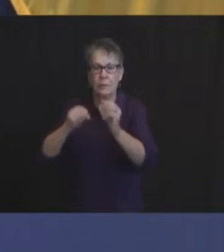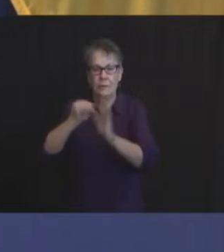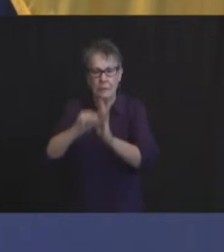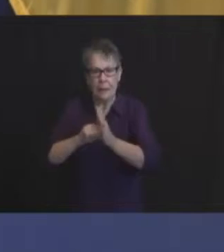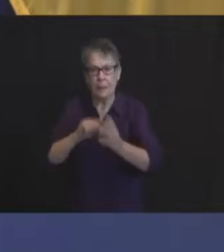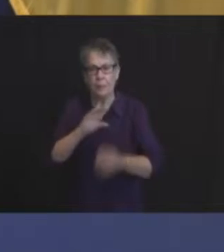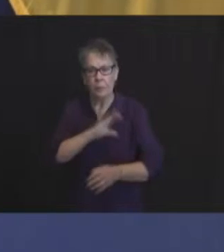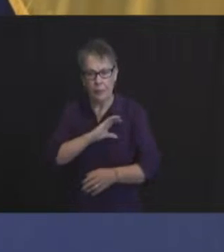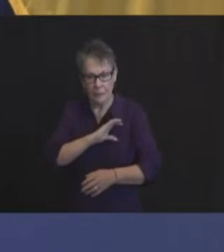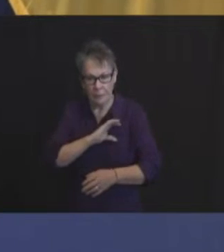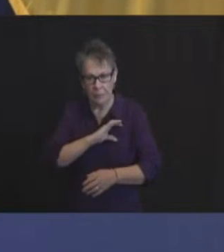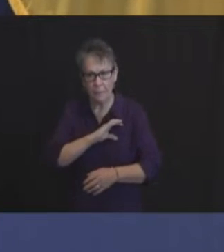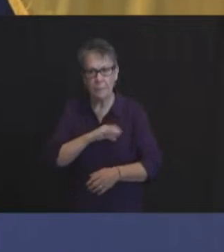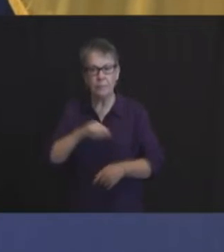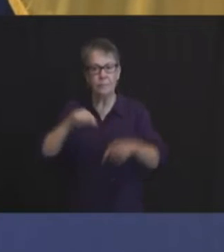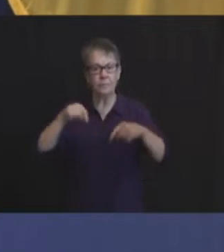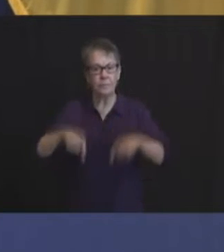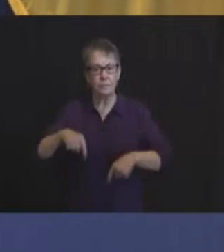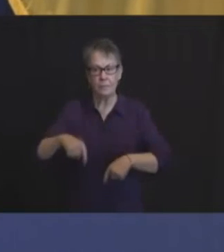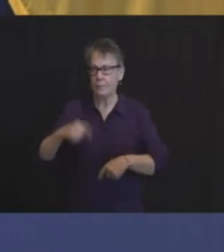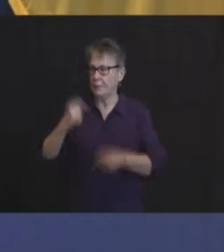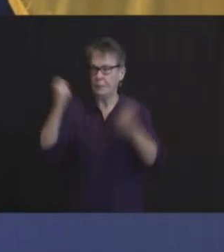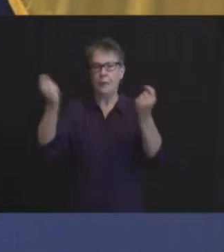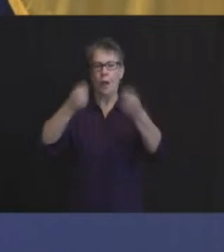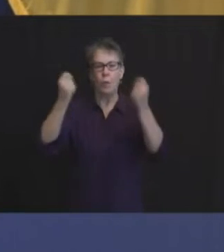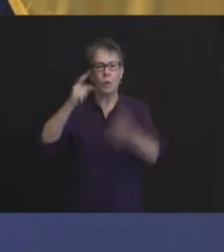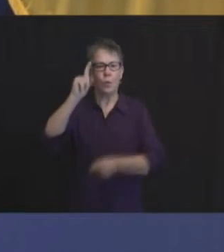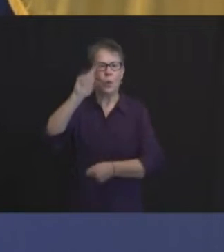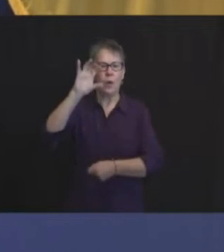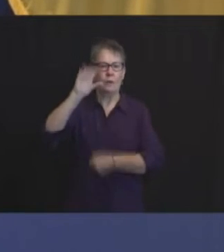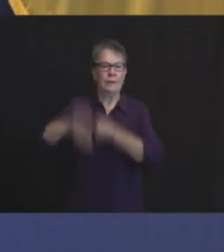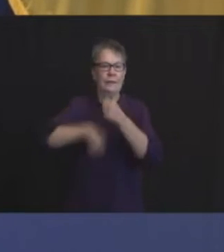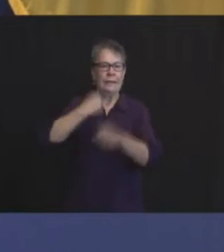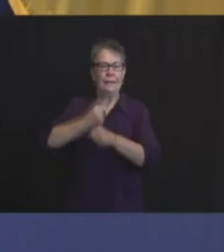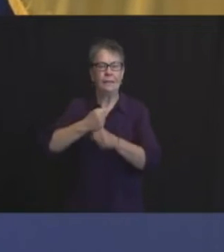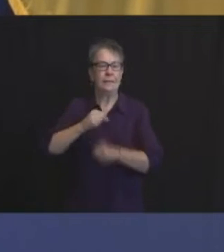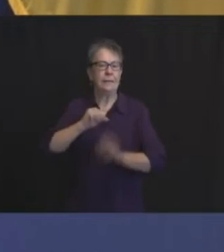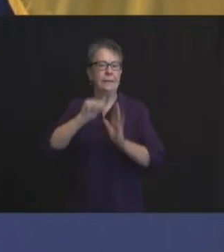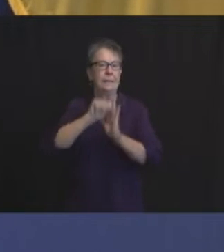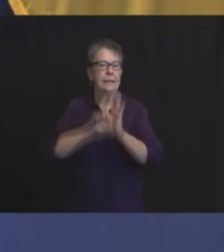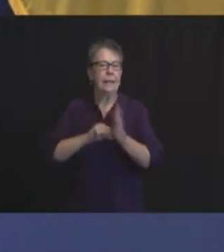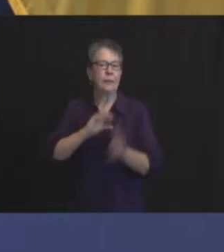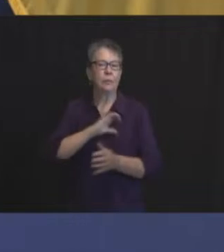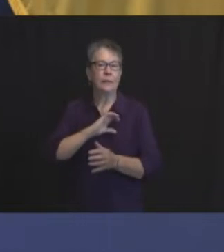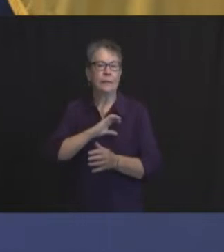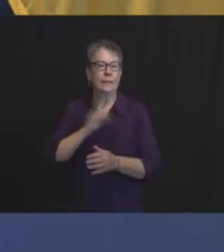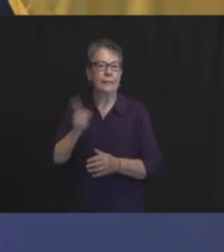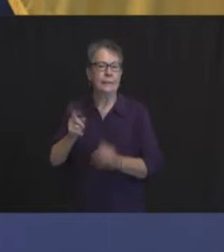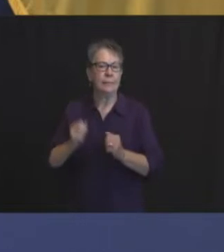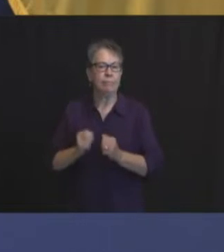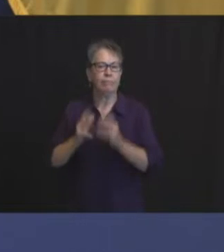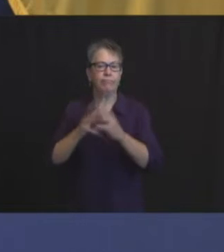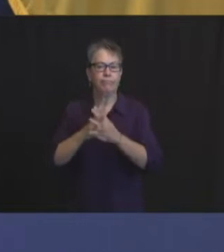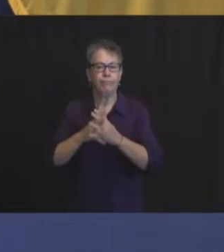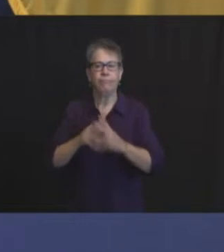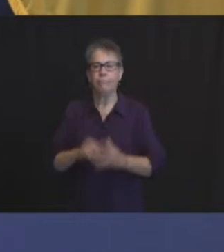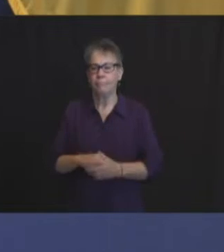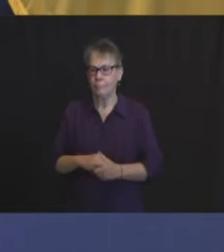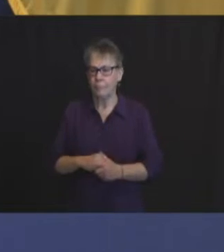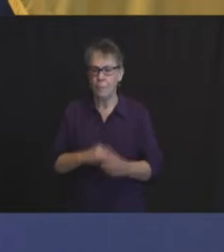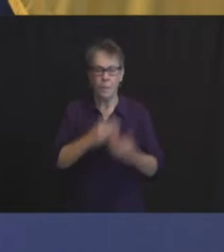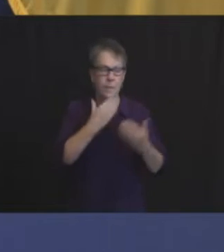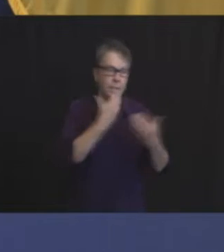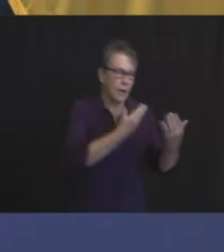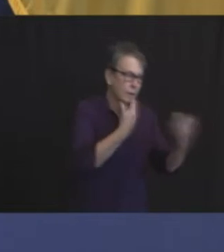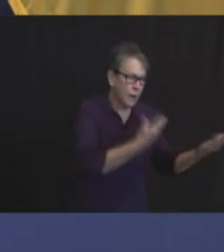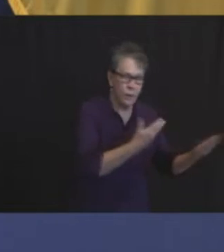honor. Judy and Tina, thank you as always. Angelica, great to have you with us. Pat, Jared, Paramel, Mahan, again,